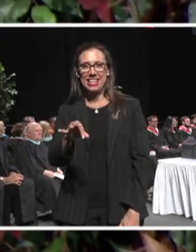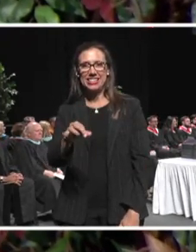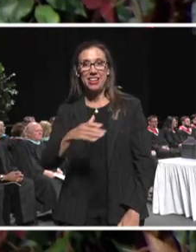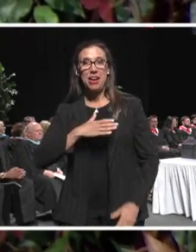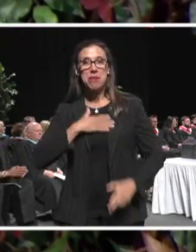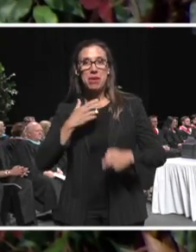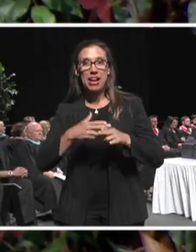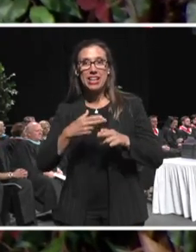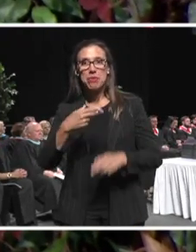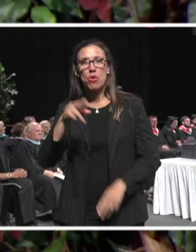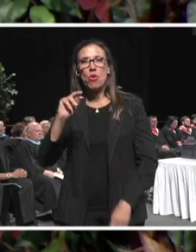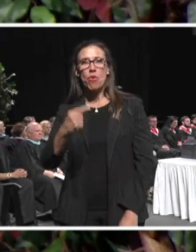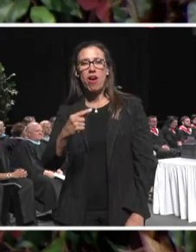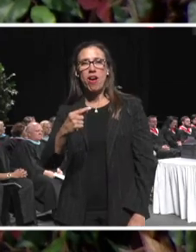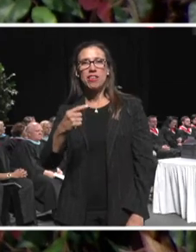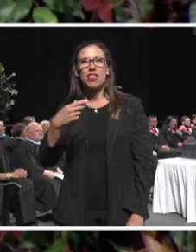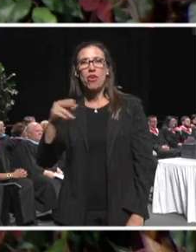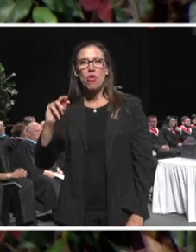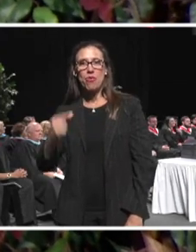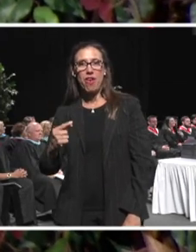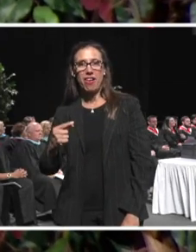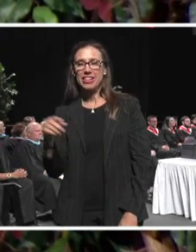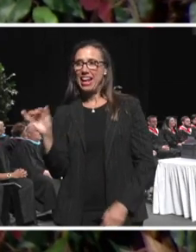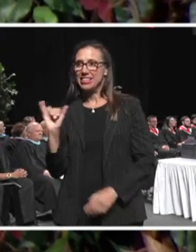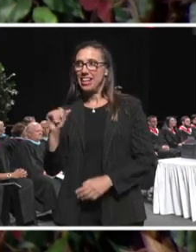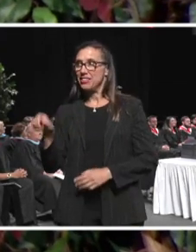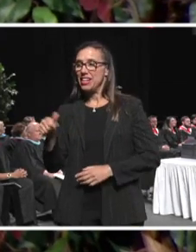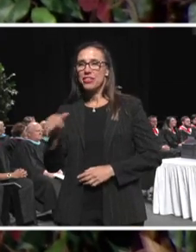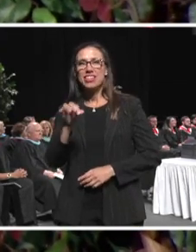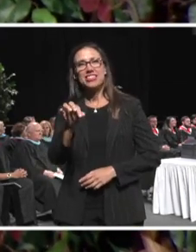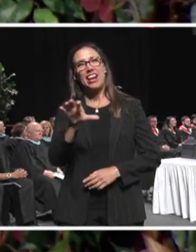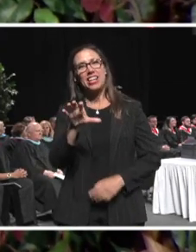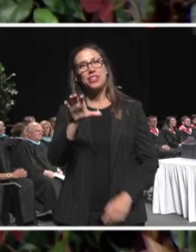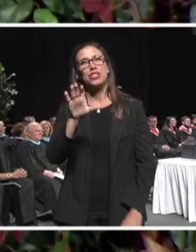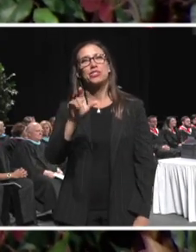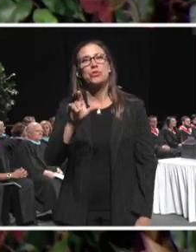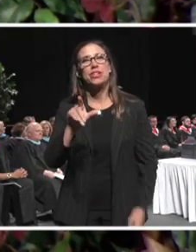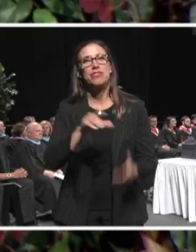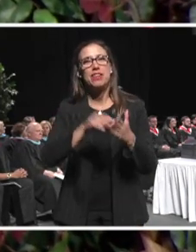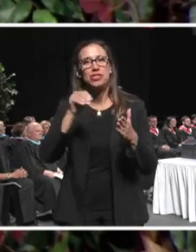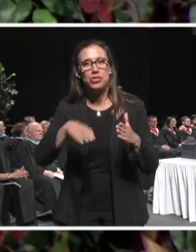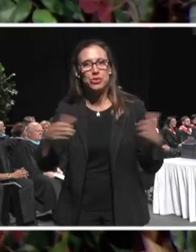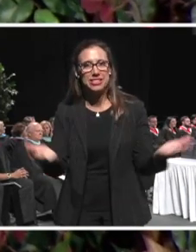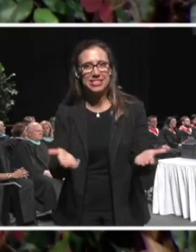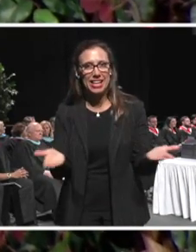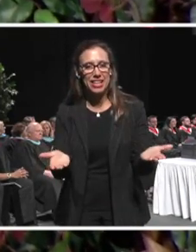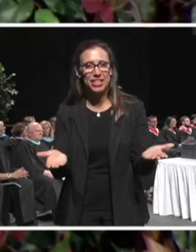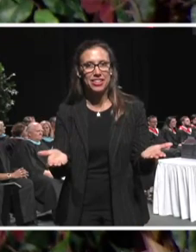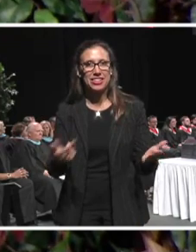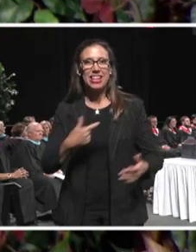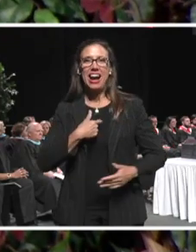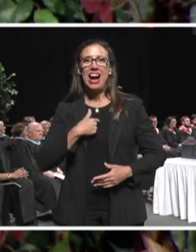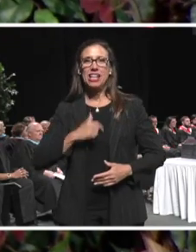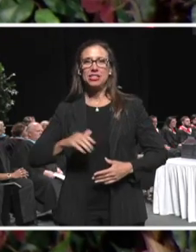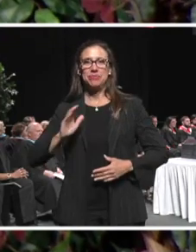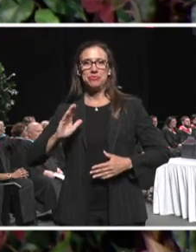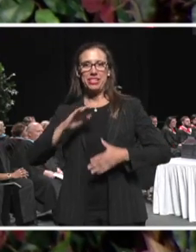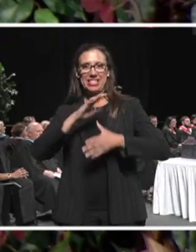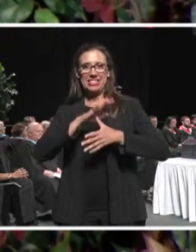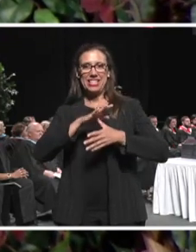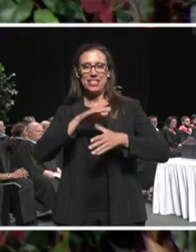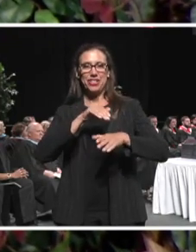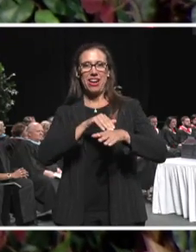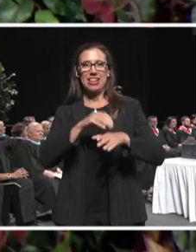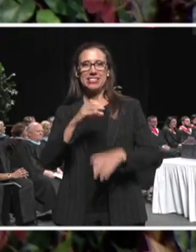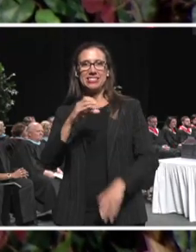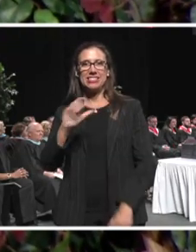My name is Hun Huang, and just like the other 925 students here, I was a senior at Cypress Lakes